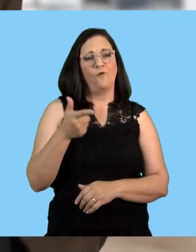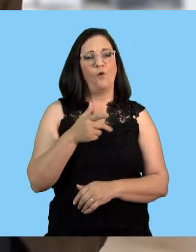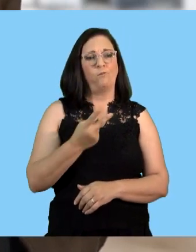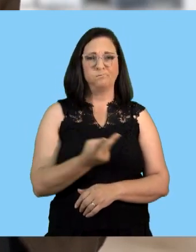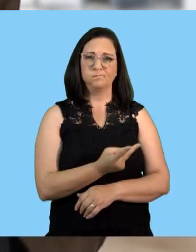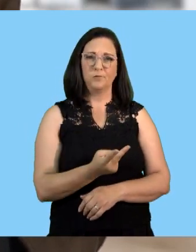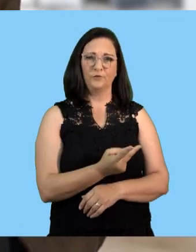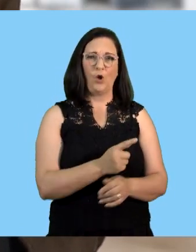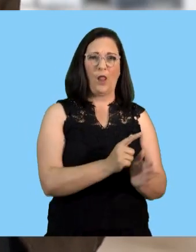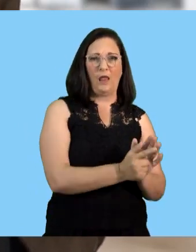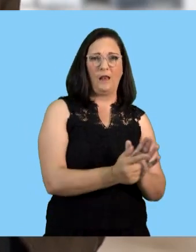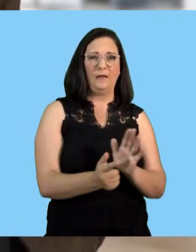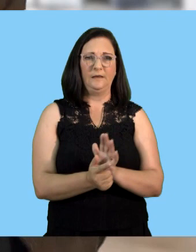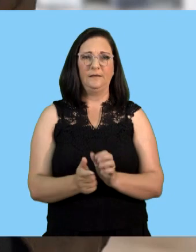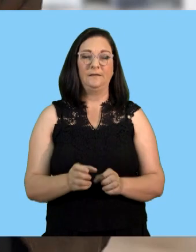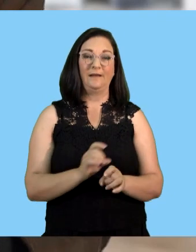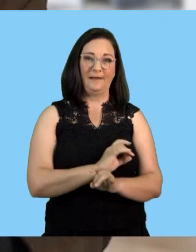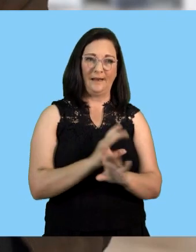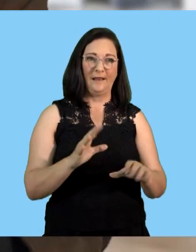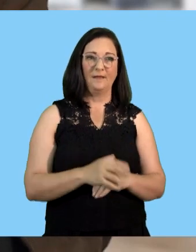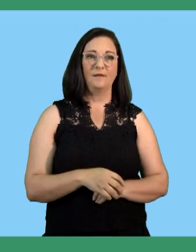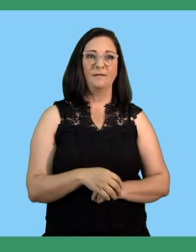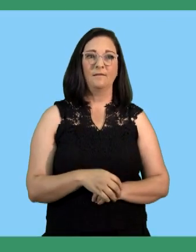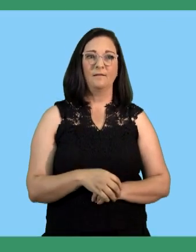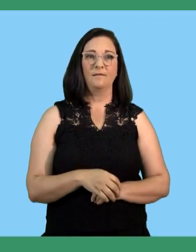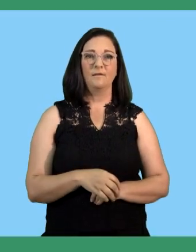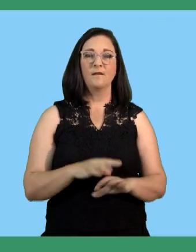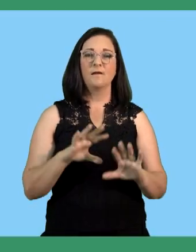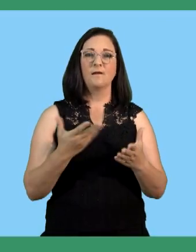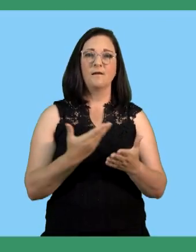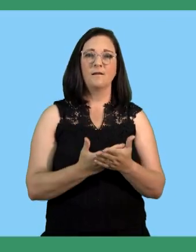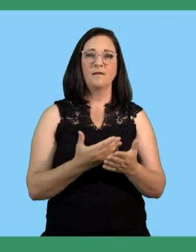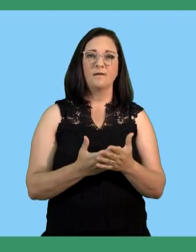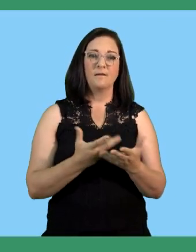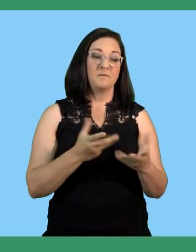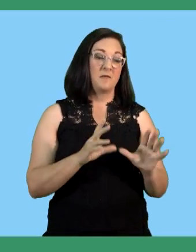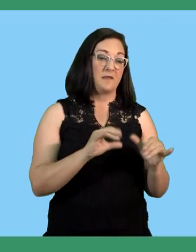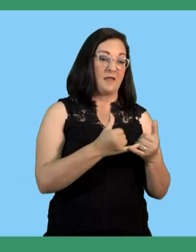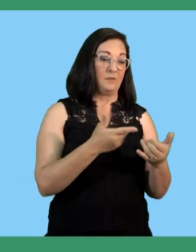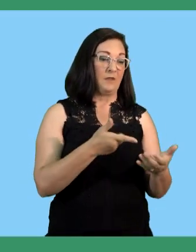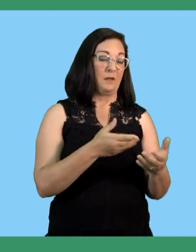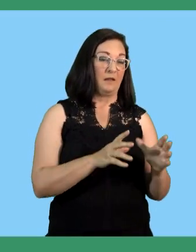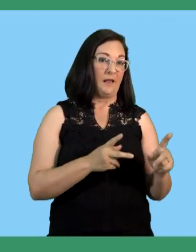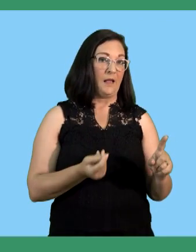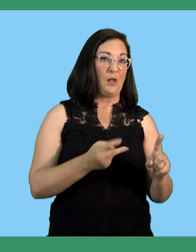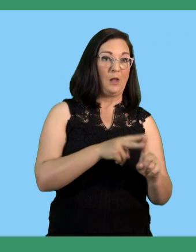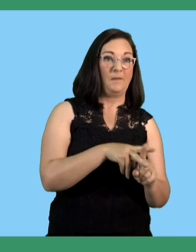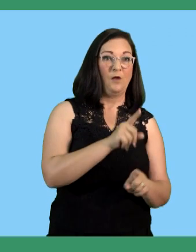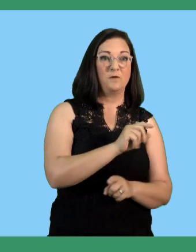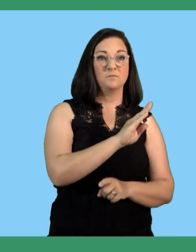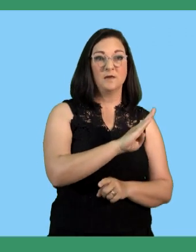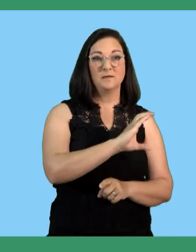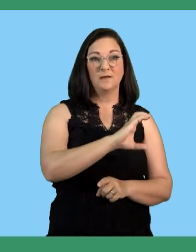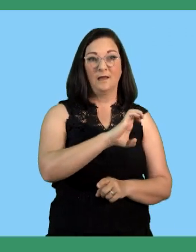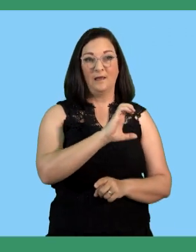those legislations just mentioned now. It says here, how can companies apply the BCEA, the application of